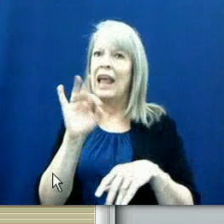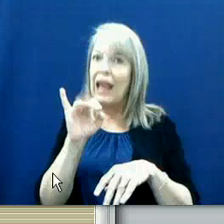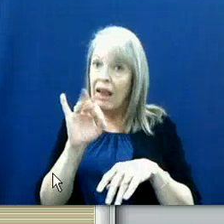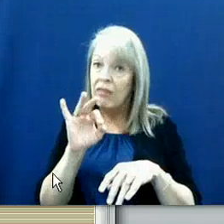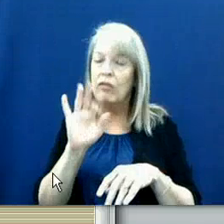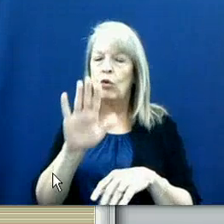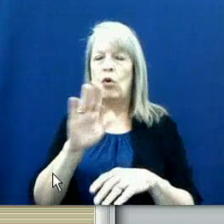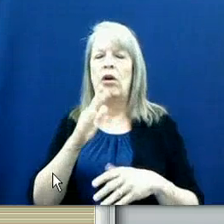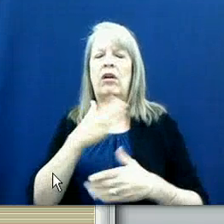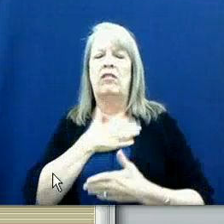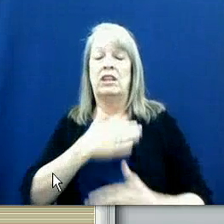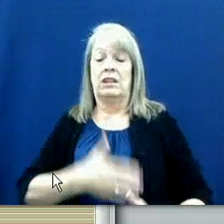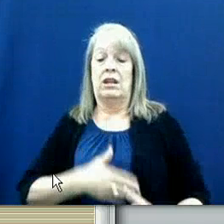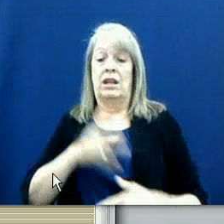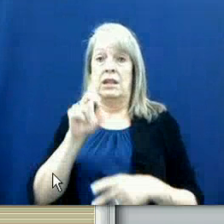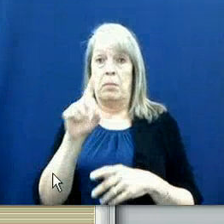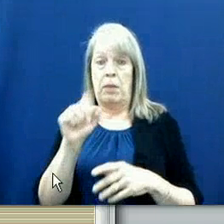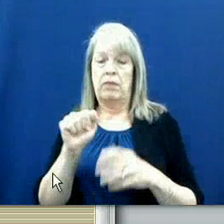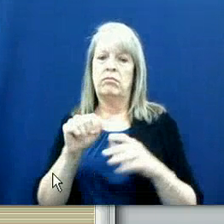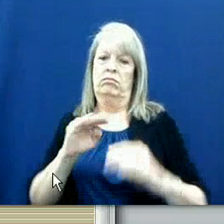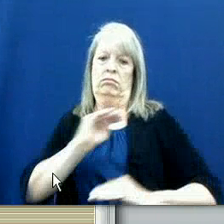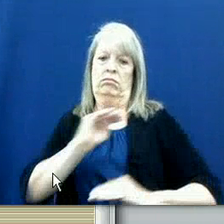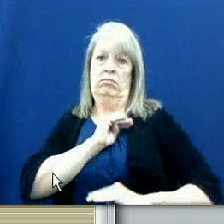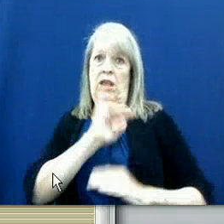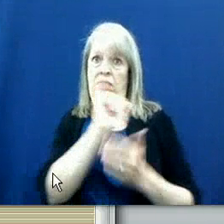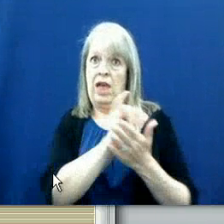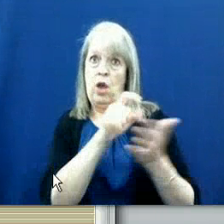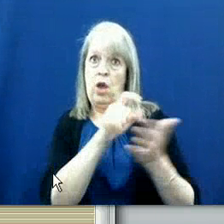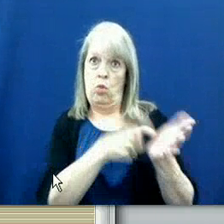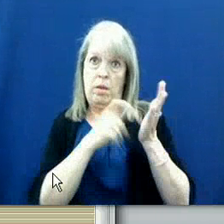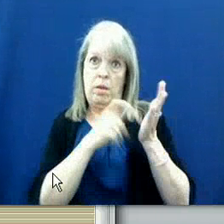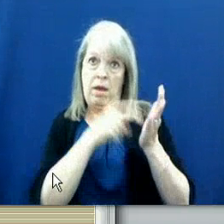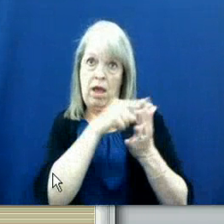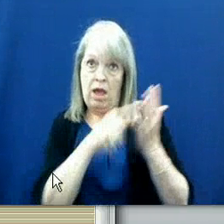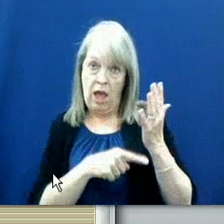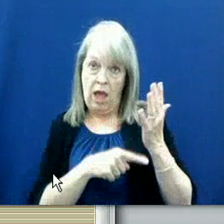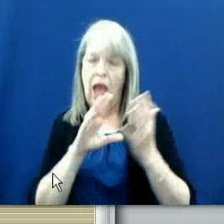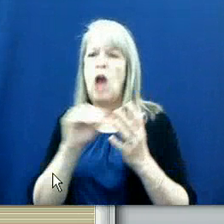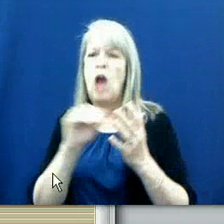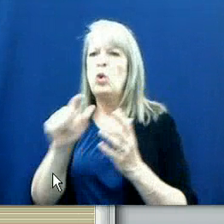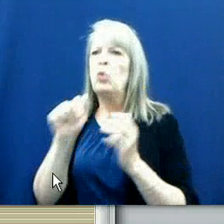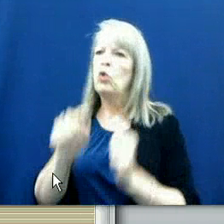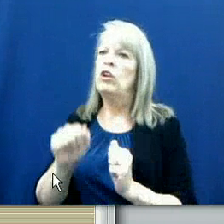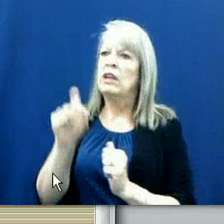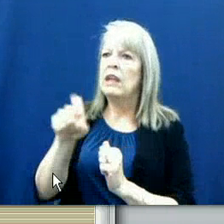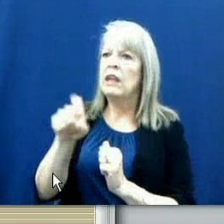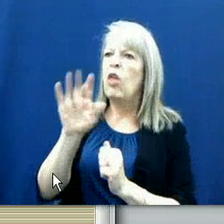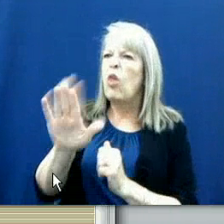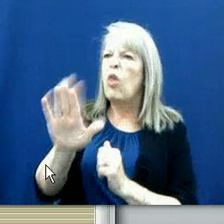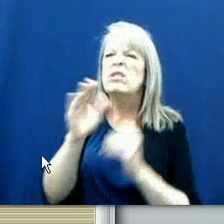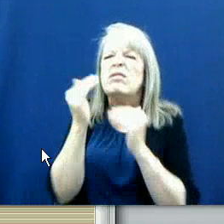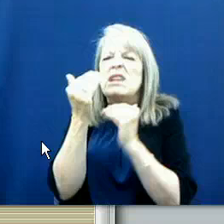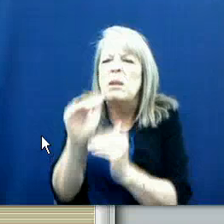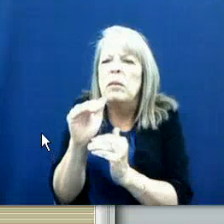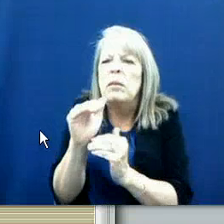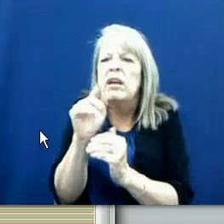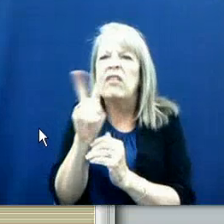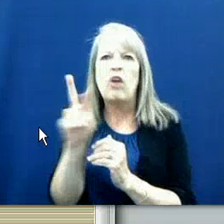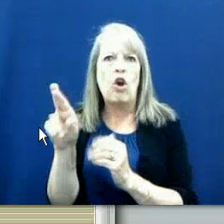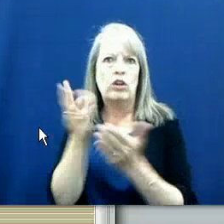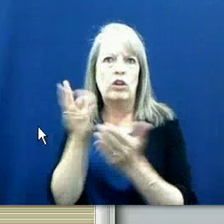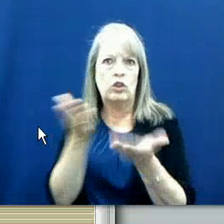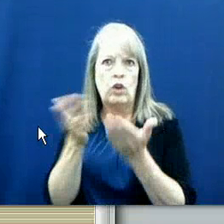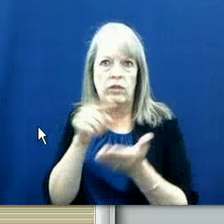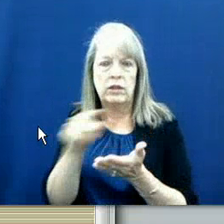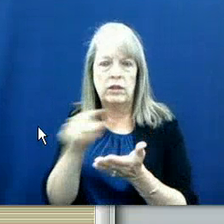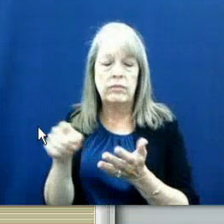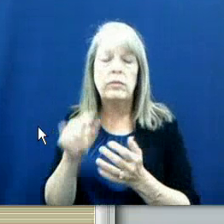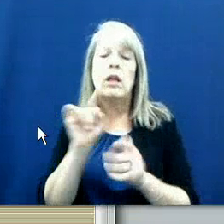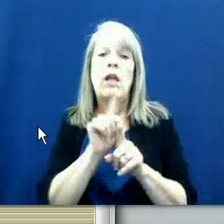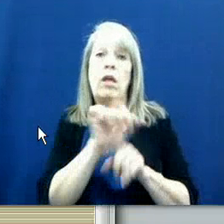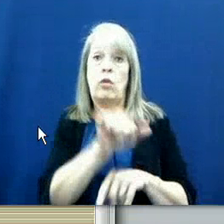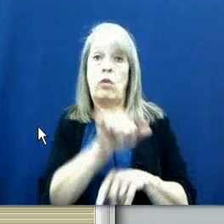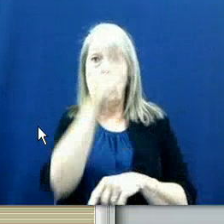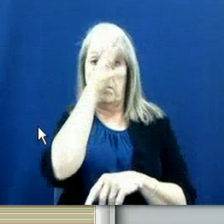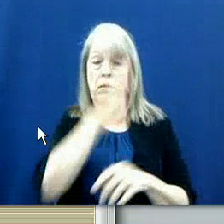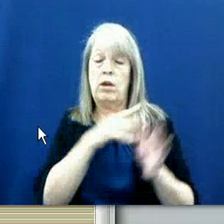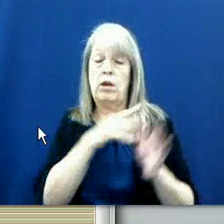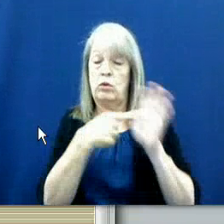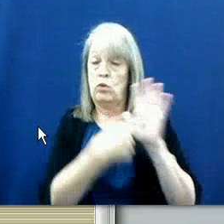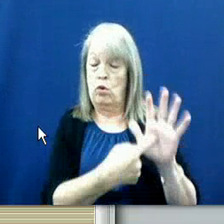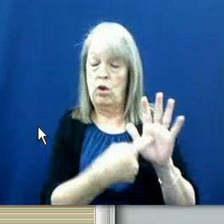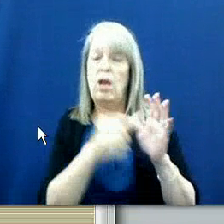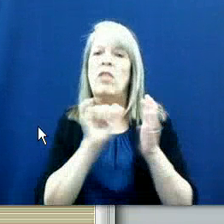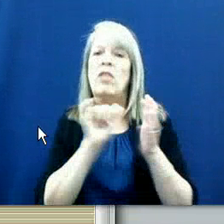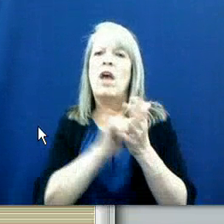the requirements and as long as you needed the limited VR services the system offered. These gentlemen, for instance, are learning to